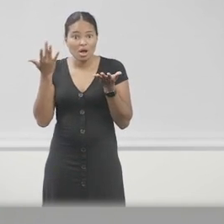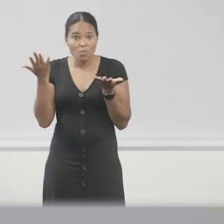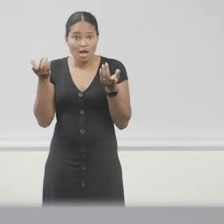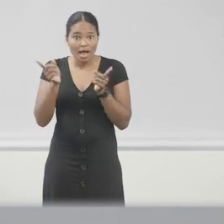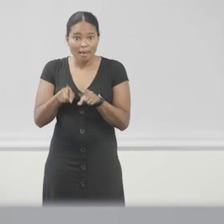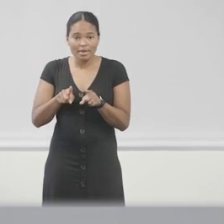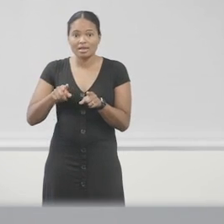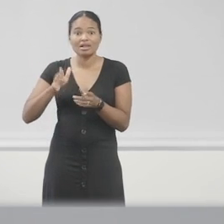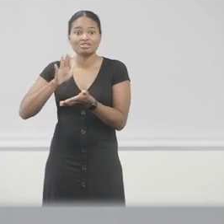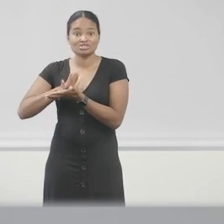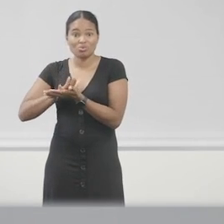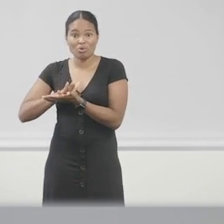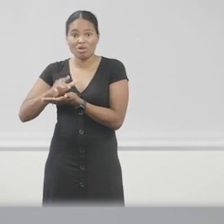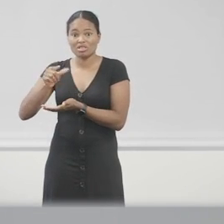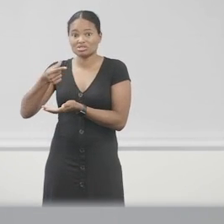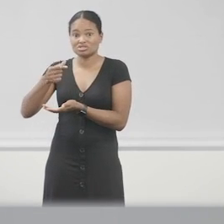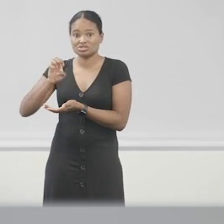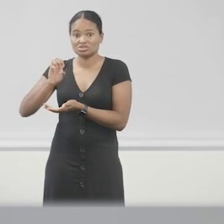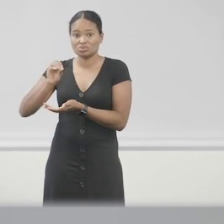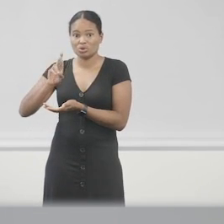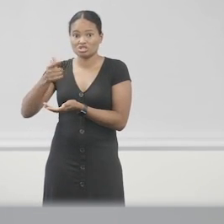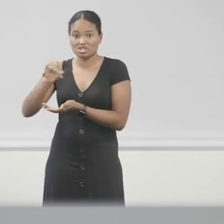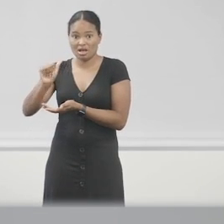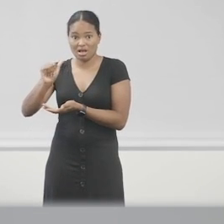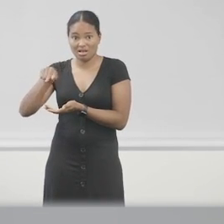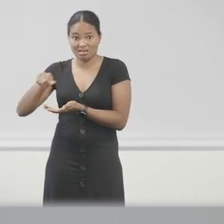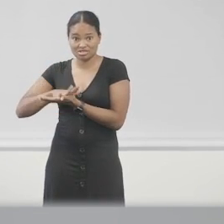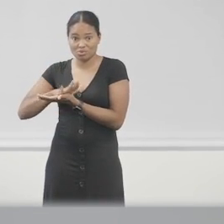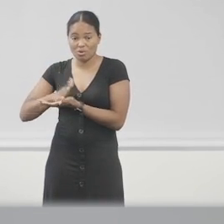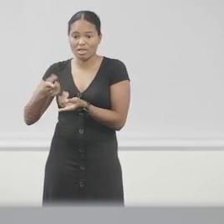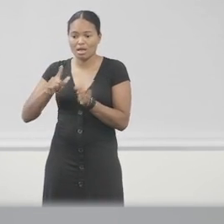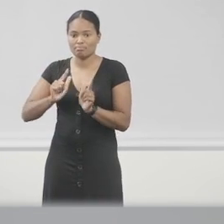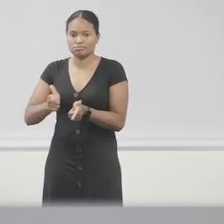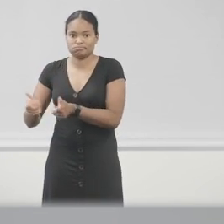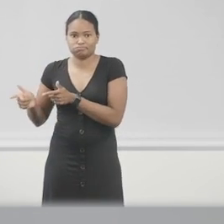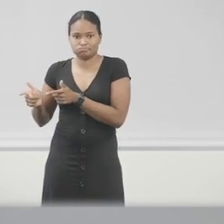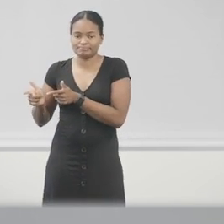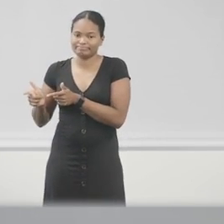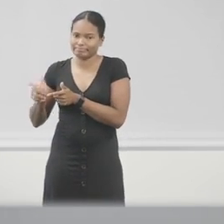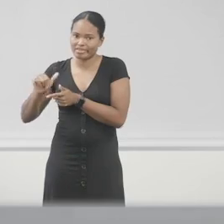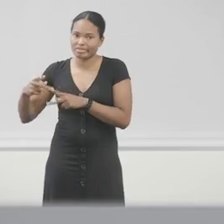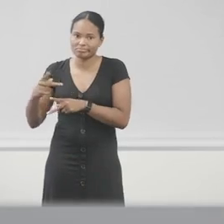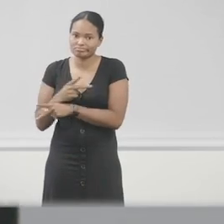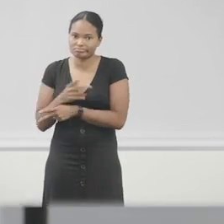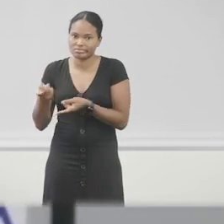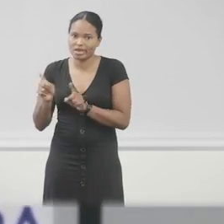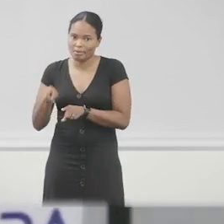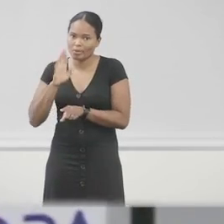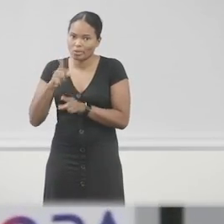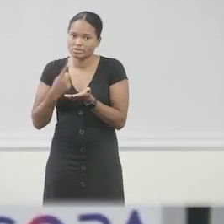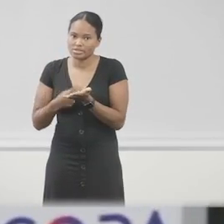school in Georgia, worst fears did come true. We're going to talk a little bit about that today in our